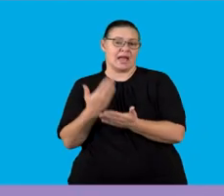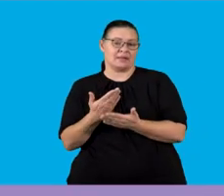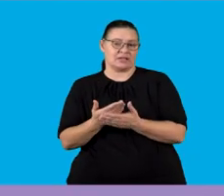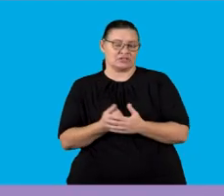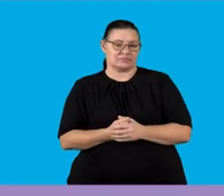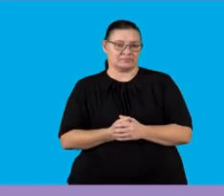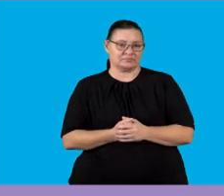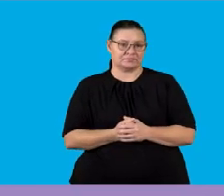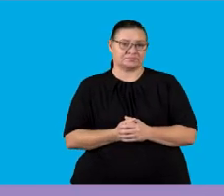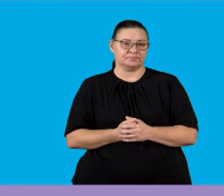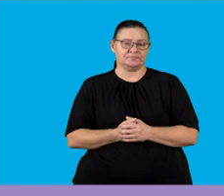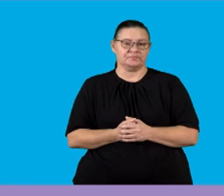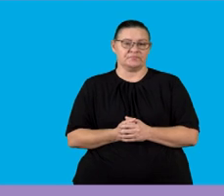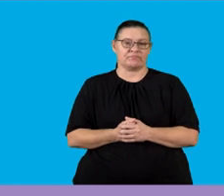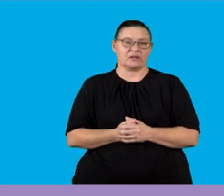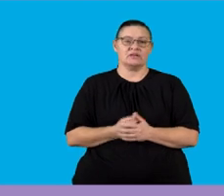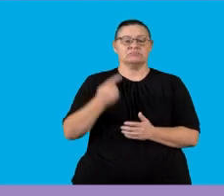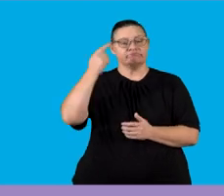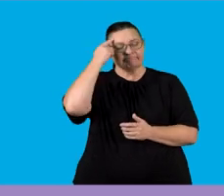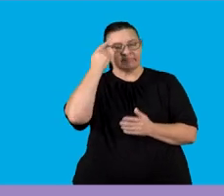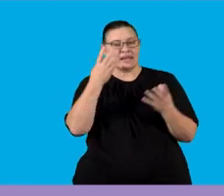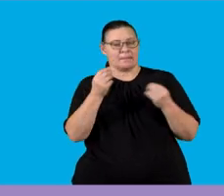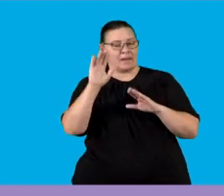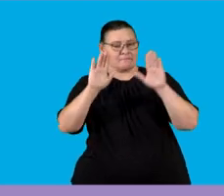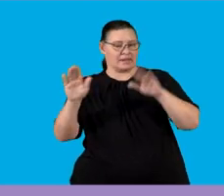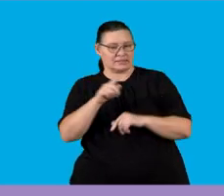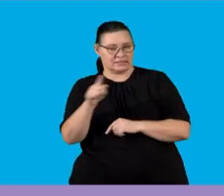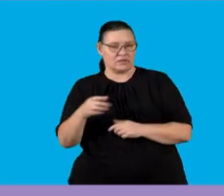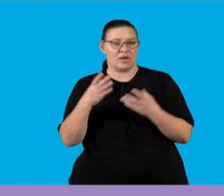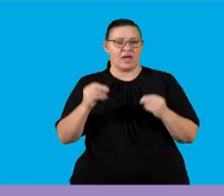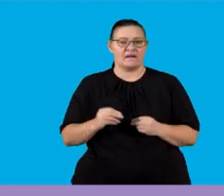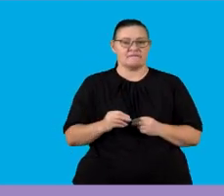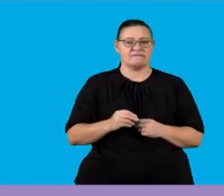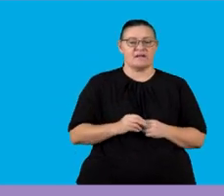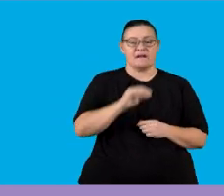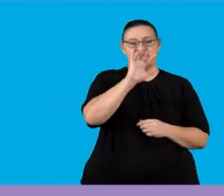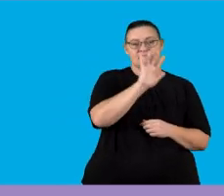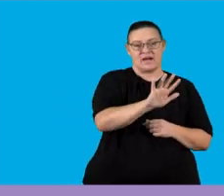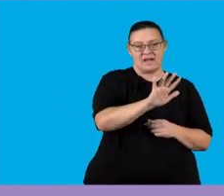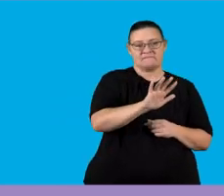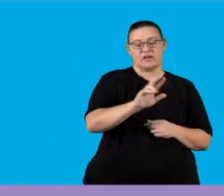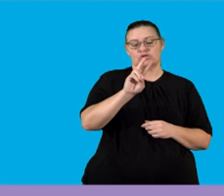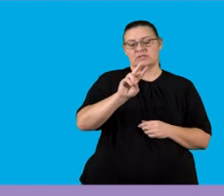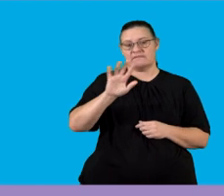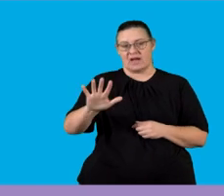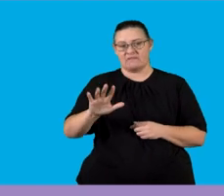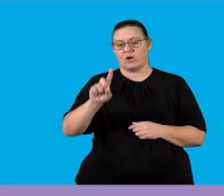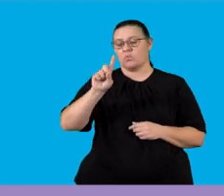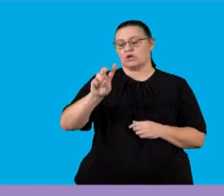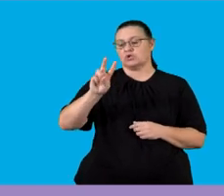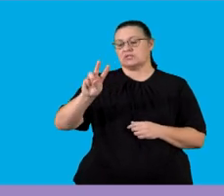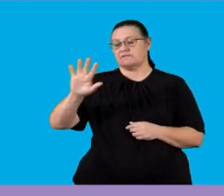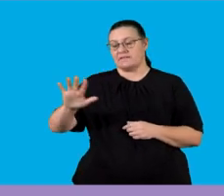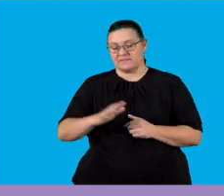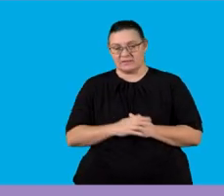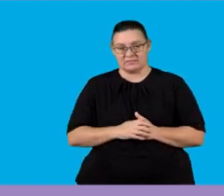25 for the second term, and we have 125 for the third term. Can you see how we